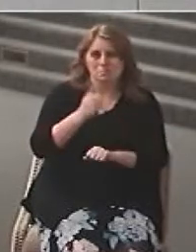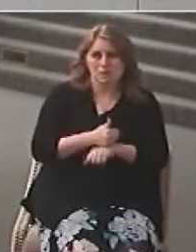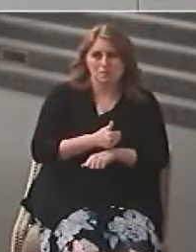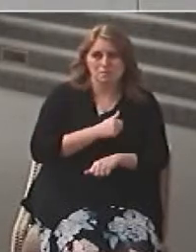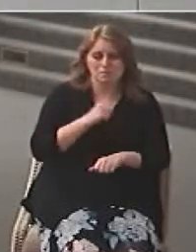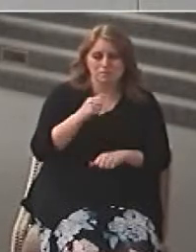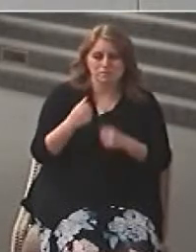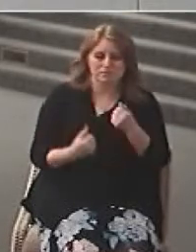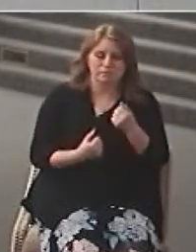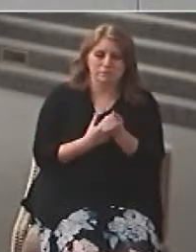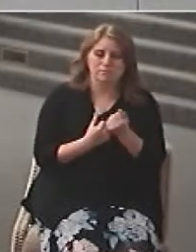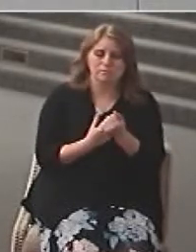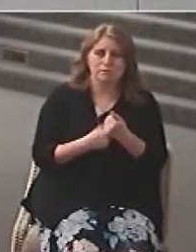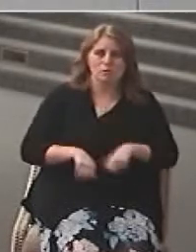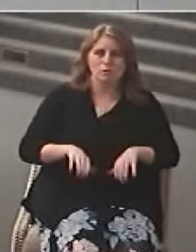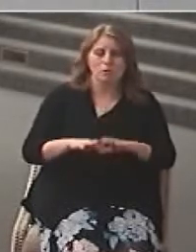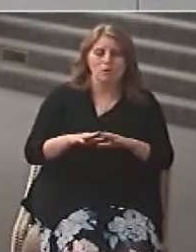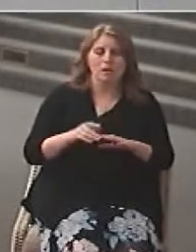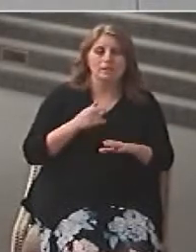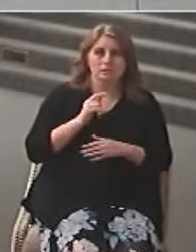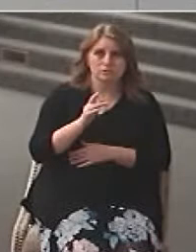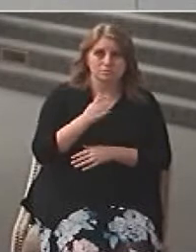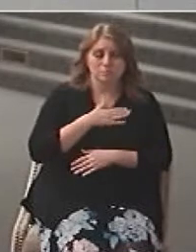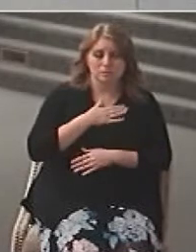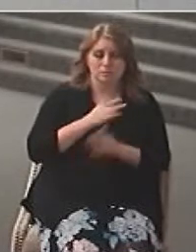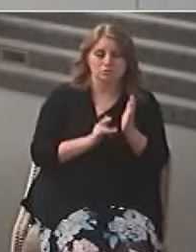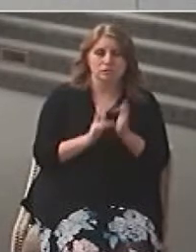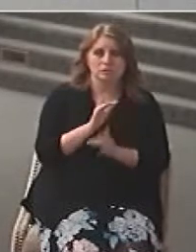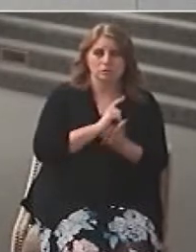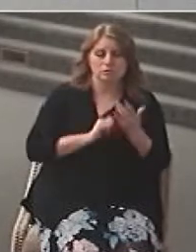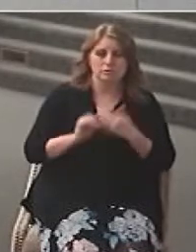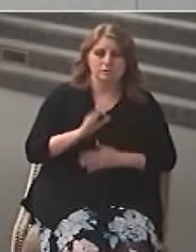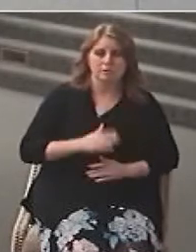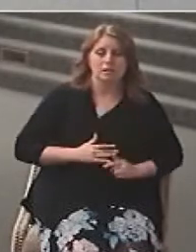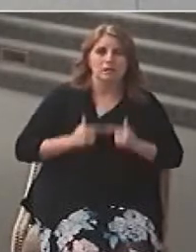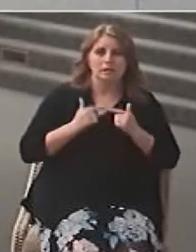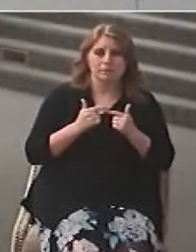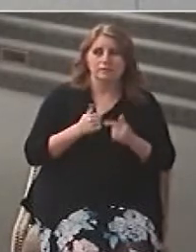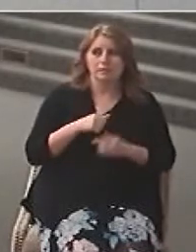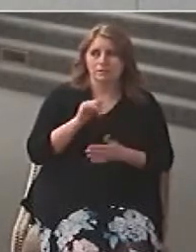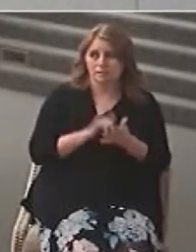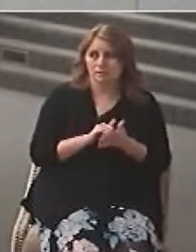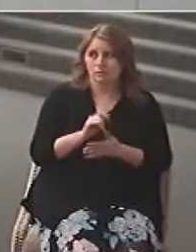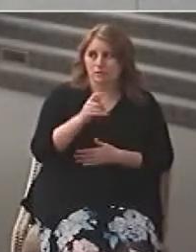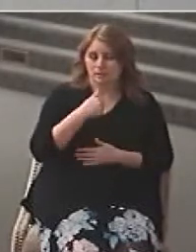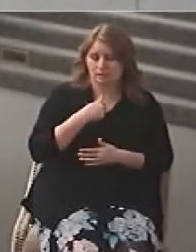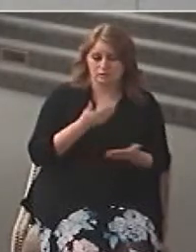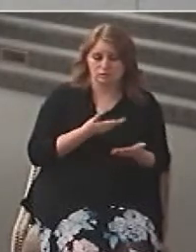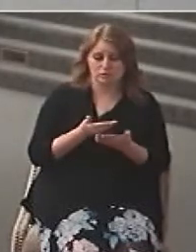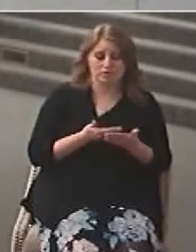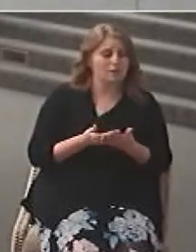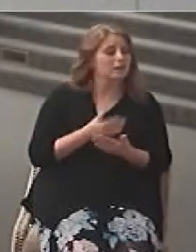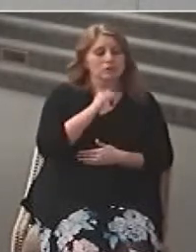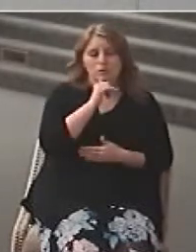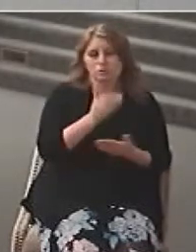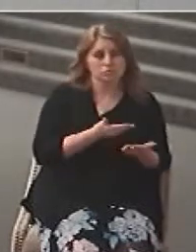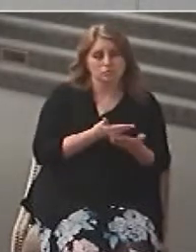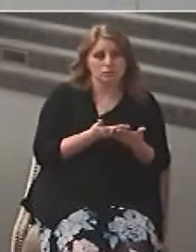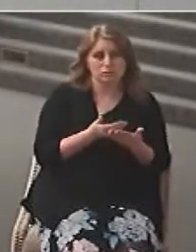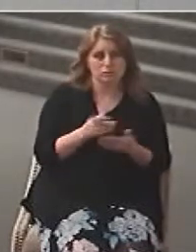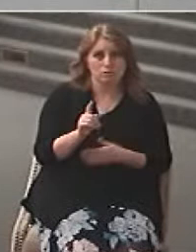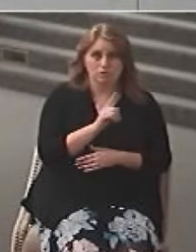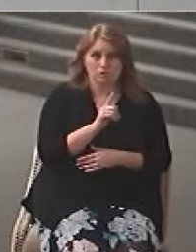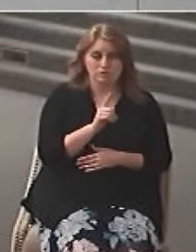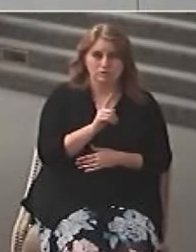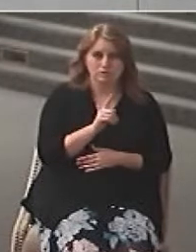solid rock. That's the Jesus, that's the Lord of my life. That's the one that I serve. I don't serve the ones